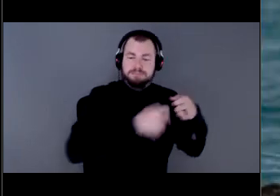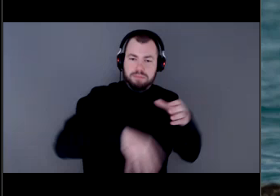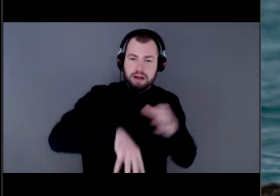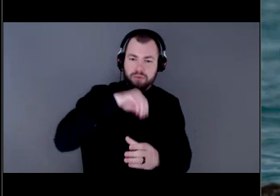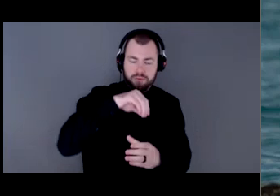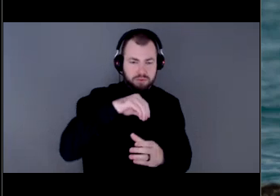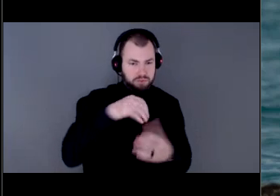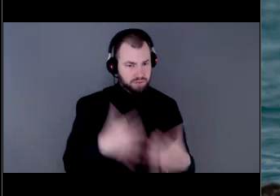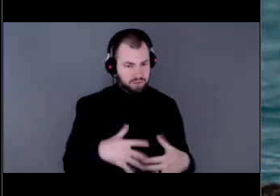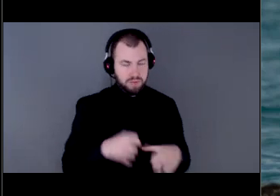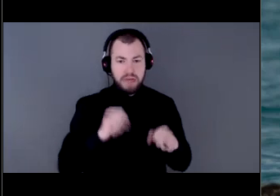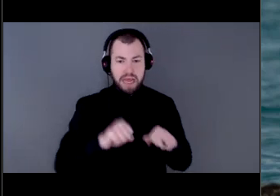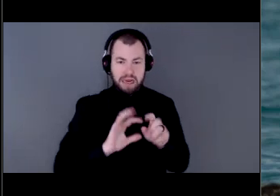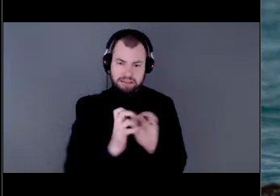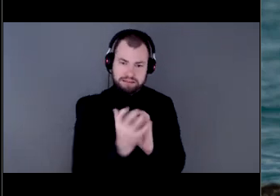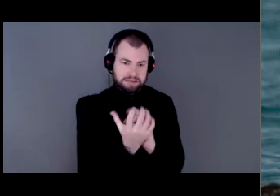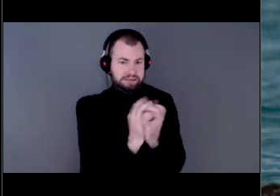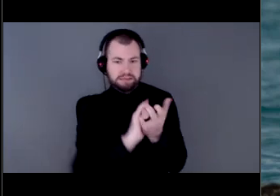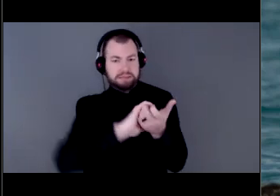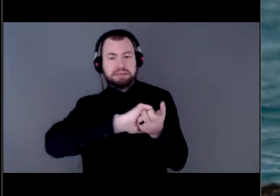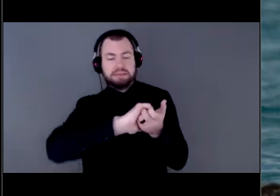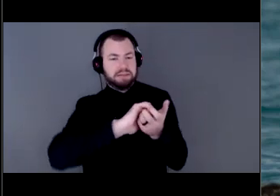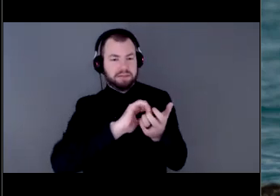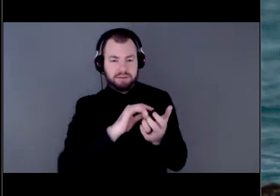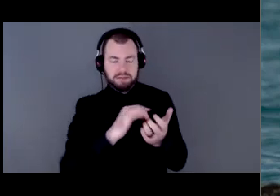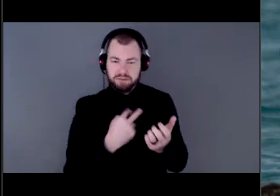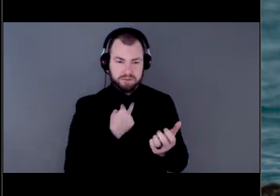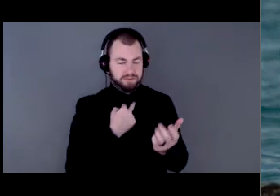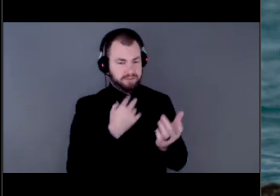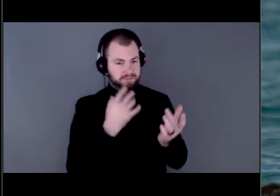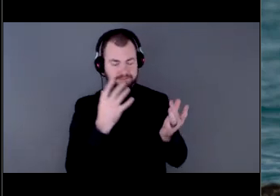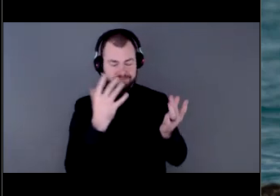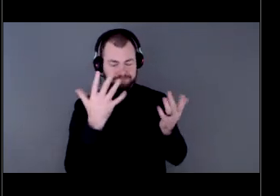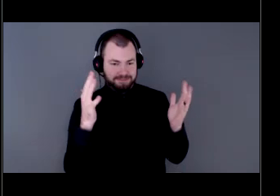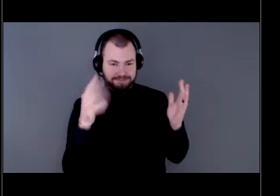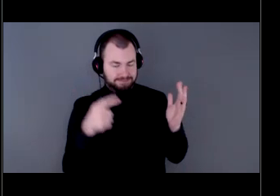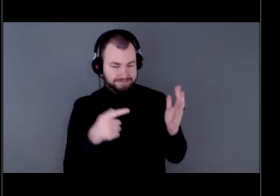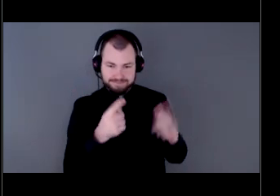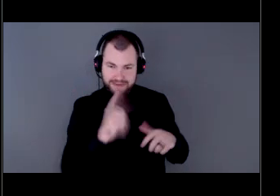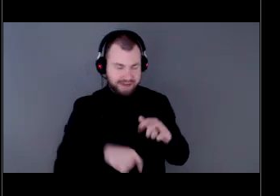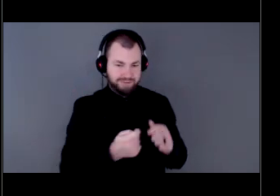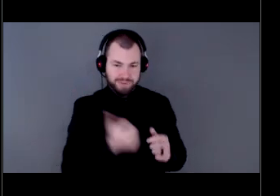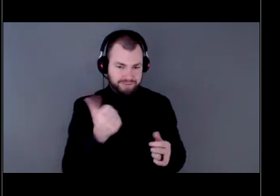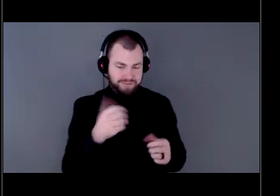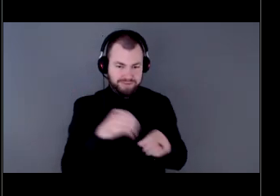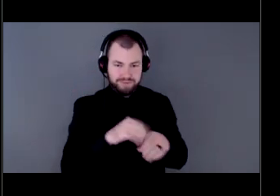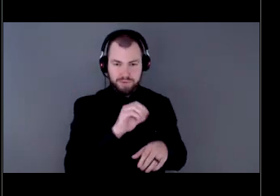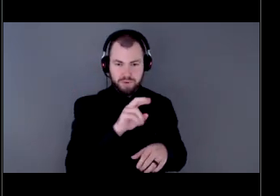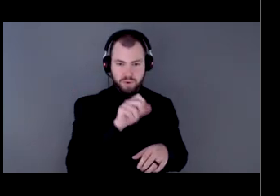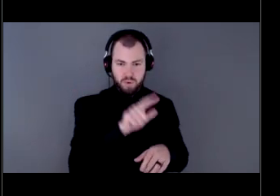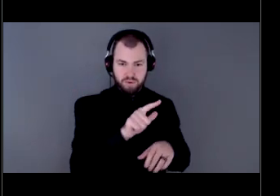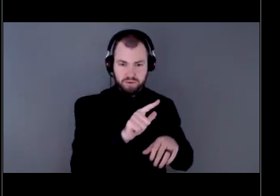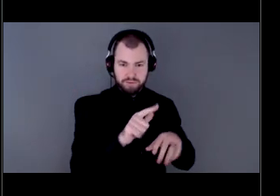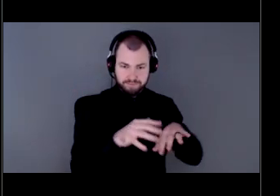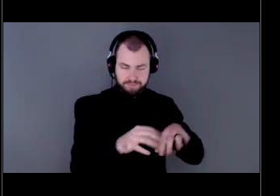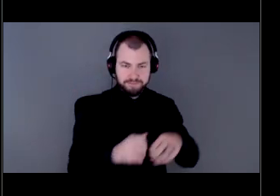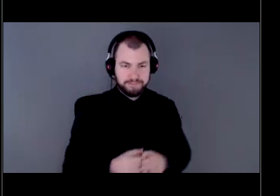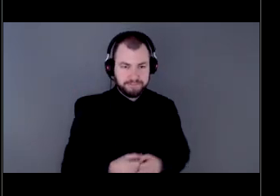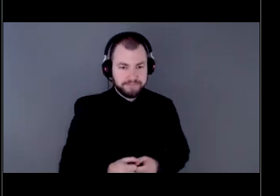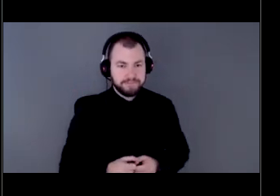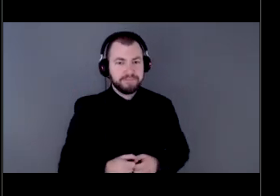tangled hopelessly in living coral reefs. Next. This graph, red line